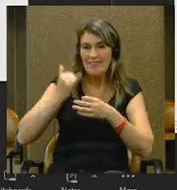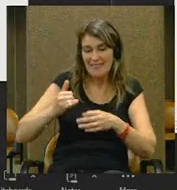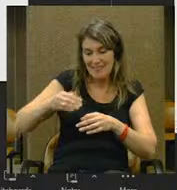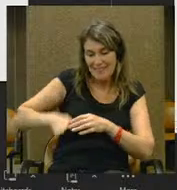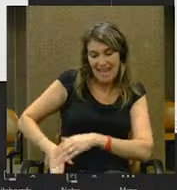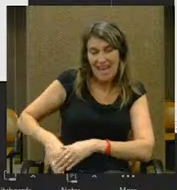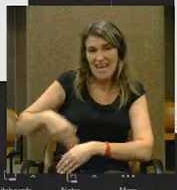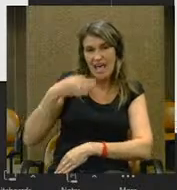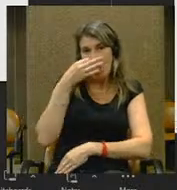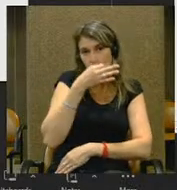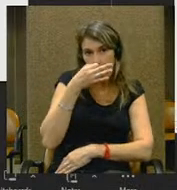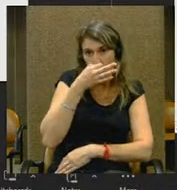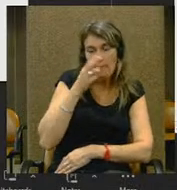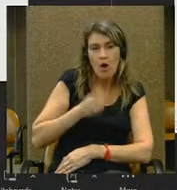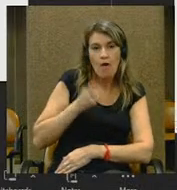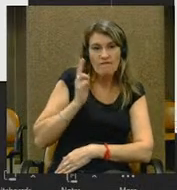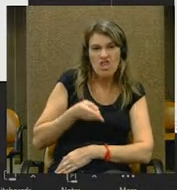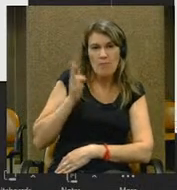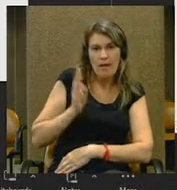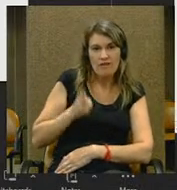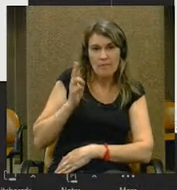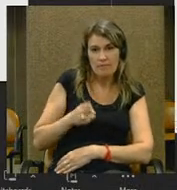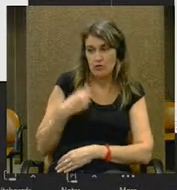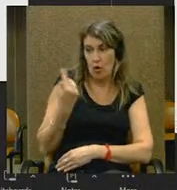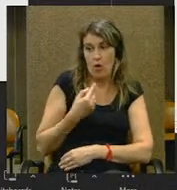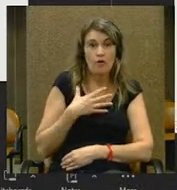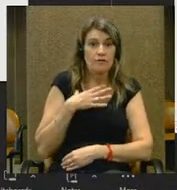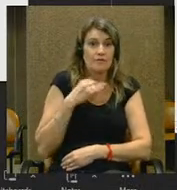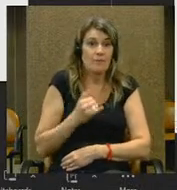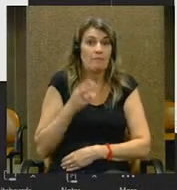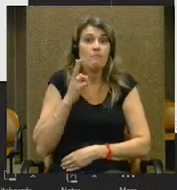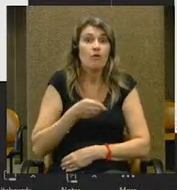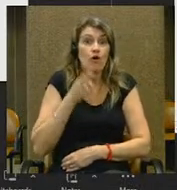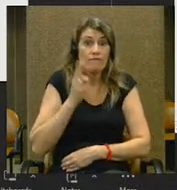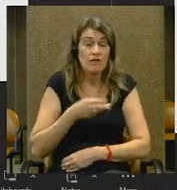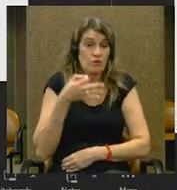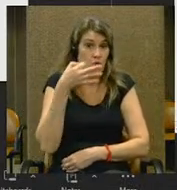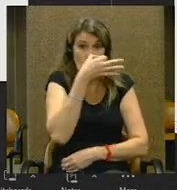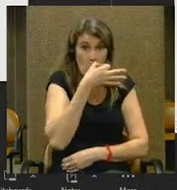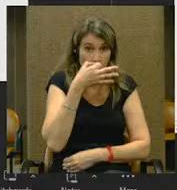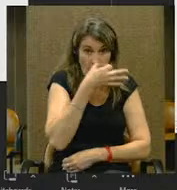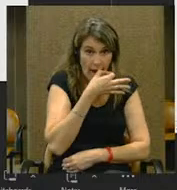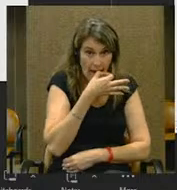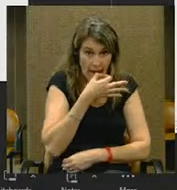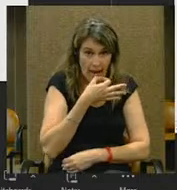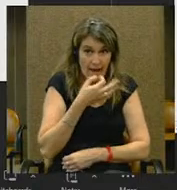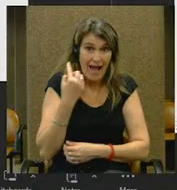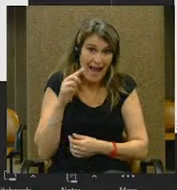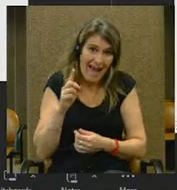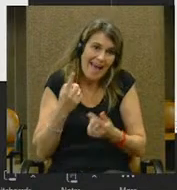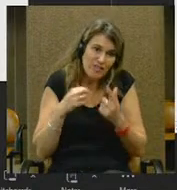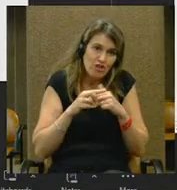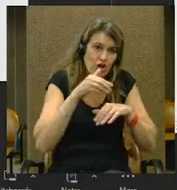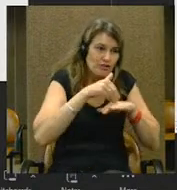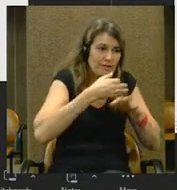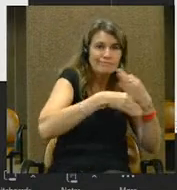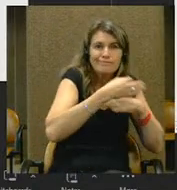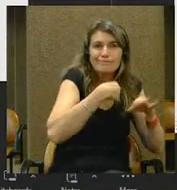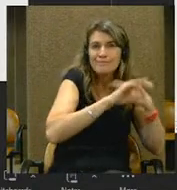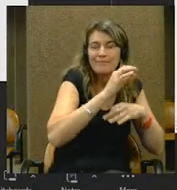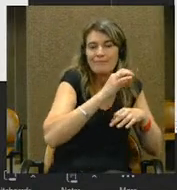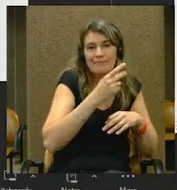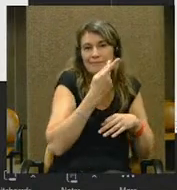As we know, when something is prohibited, it leads to the creation of illegal markets which are going to